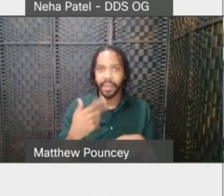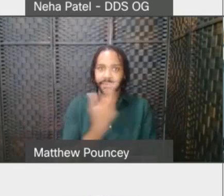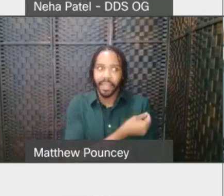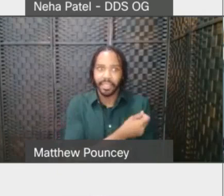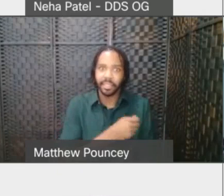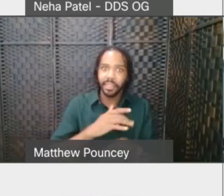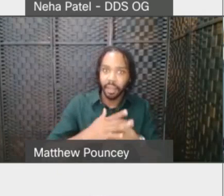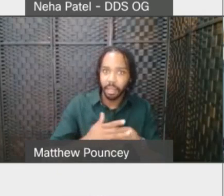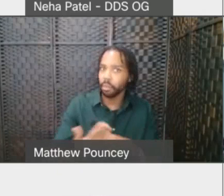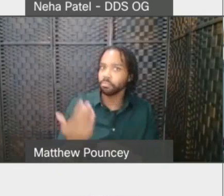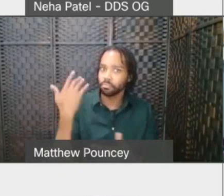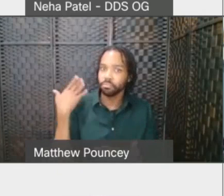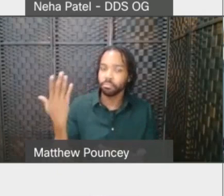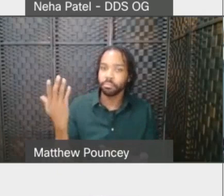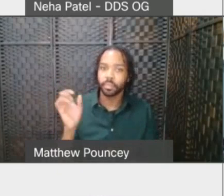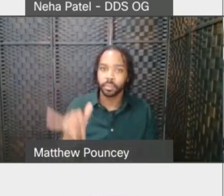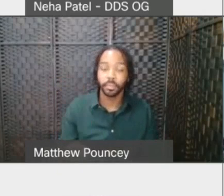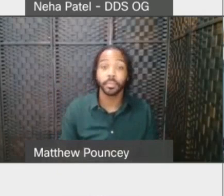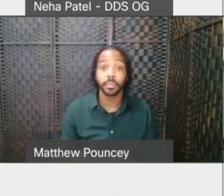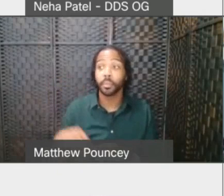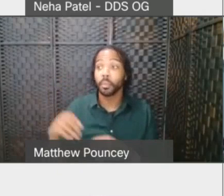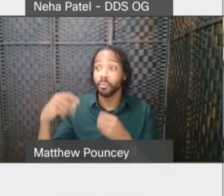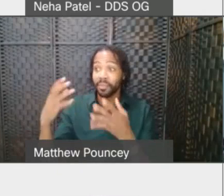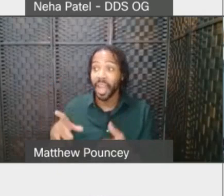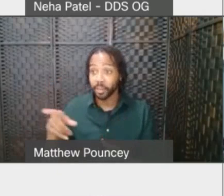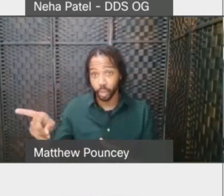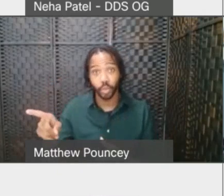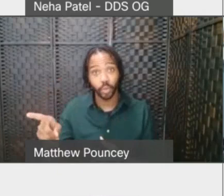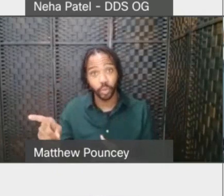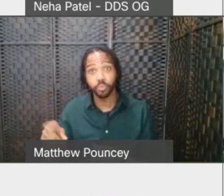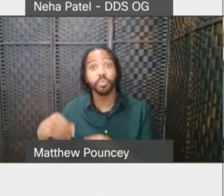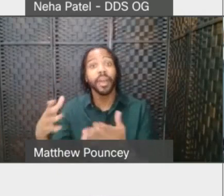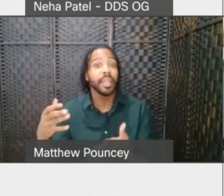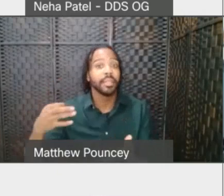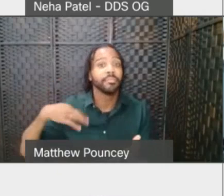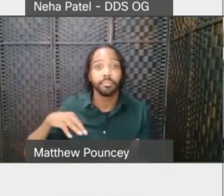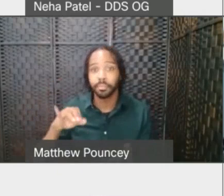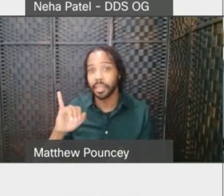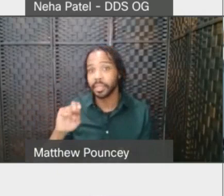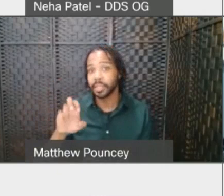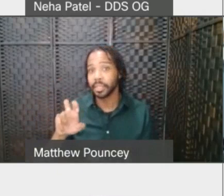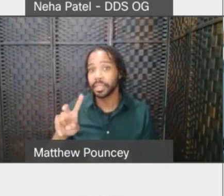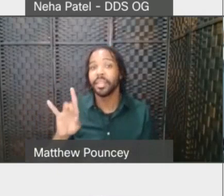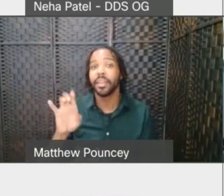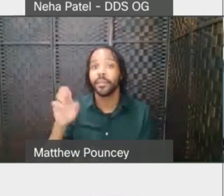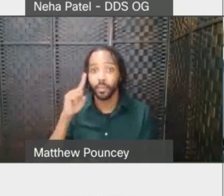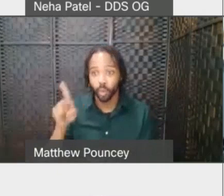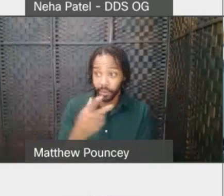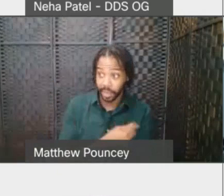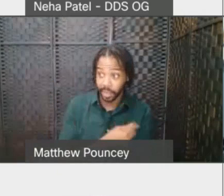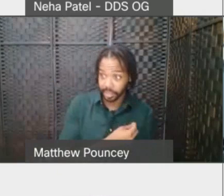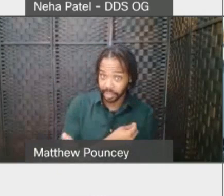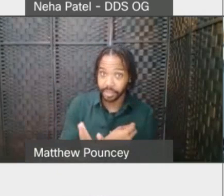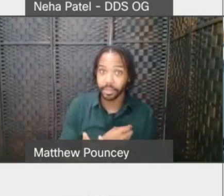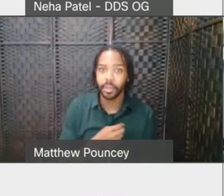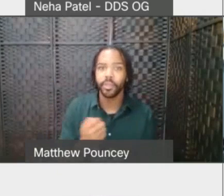so for providers that provided incentives earlier on, when you get your request when you